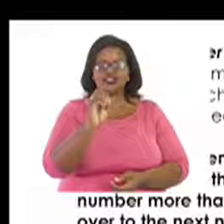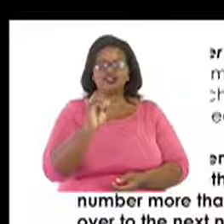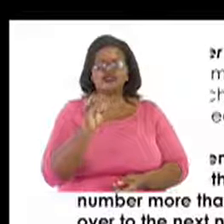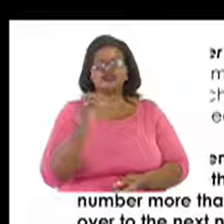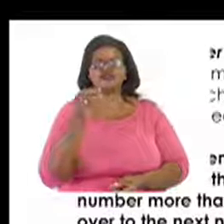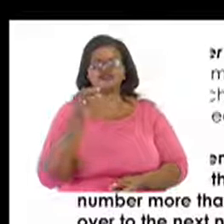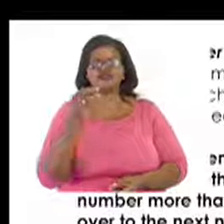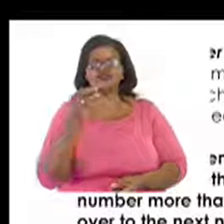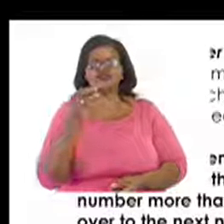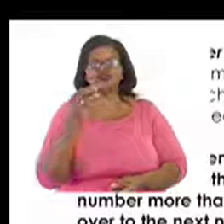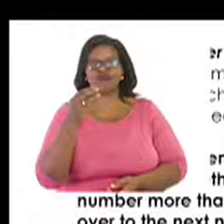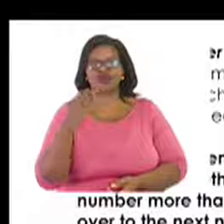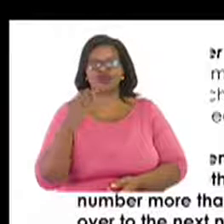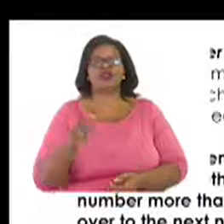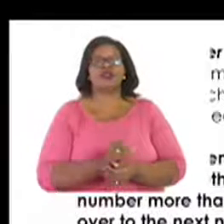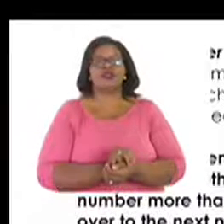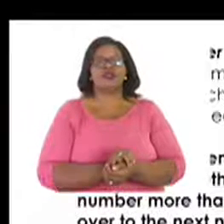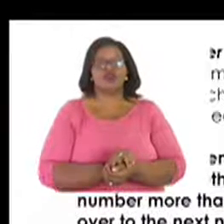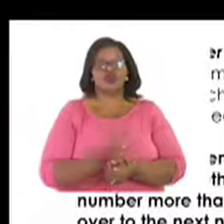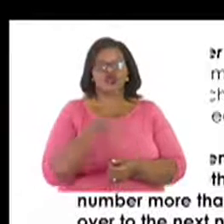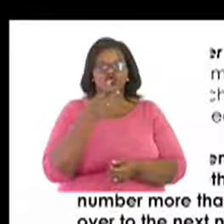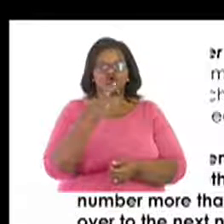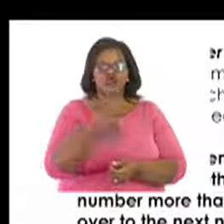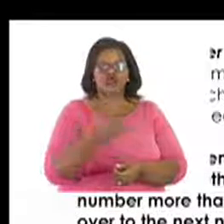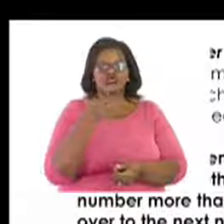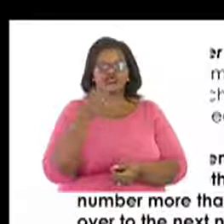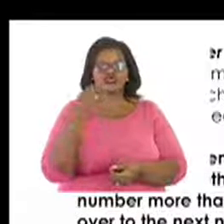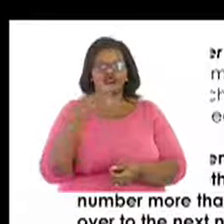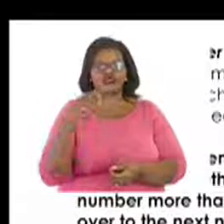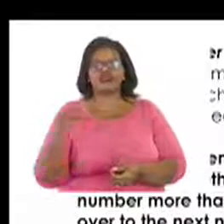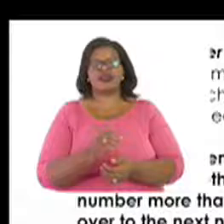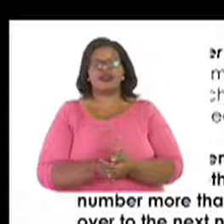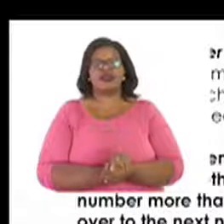2033. Let's try another example.